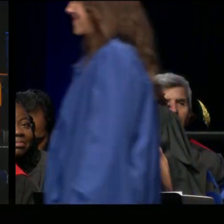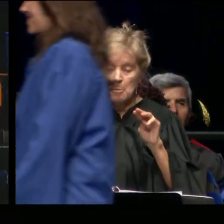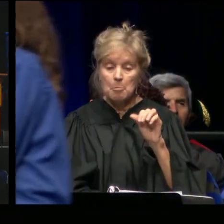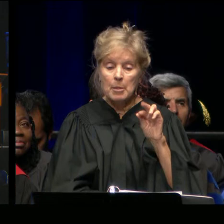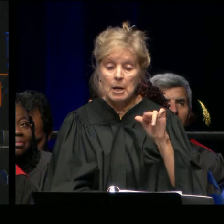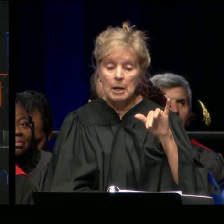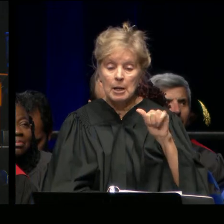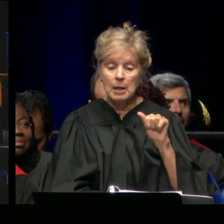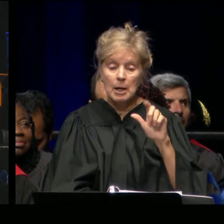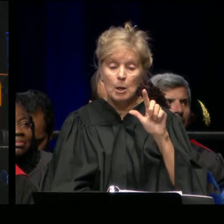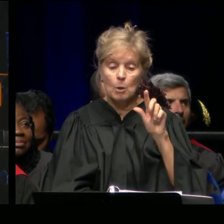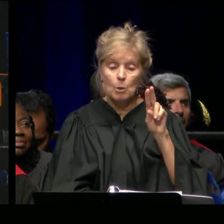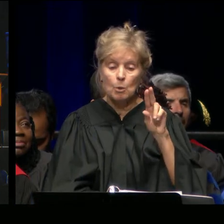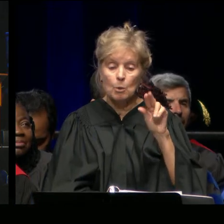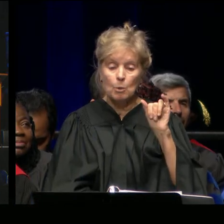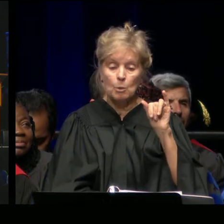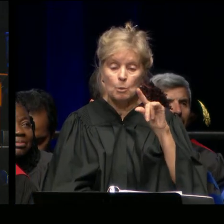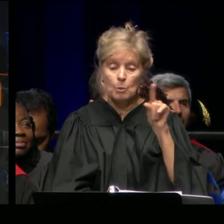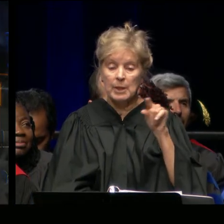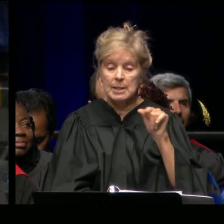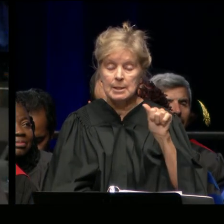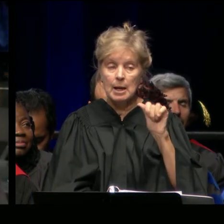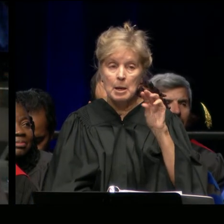Maria Luisa Maya.